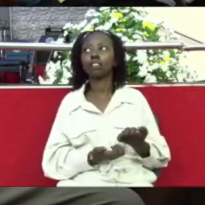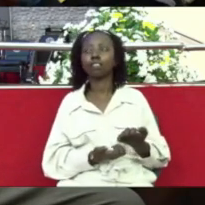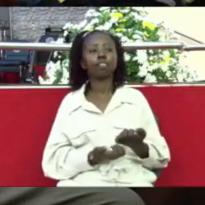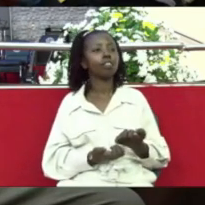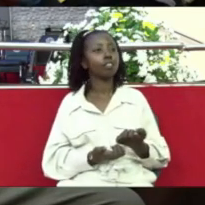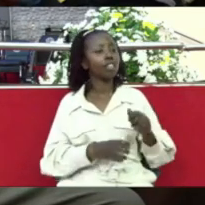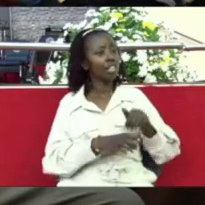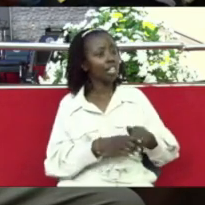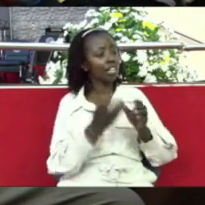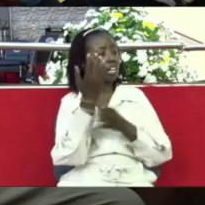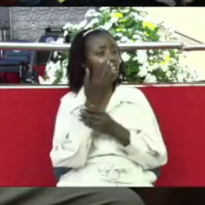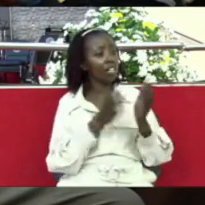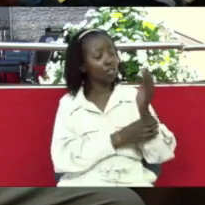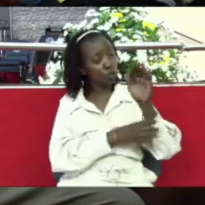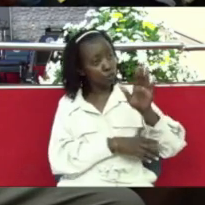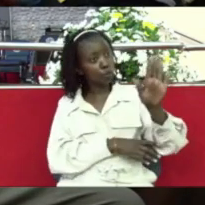in your hands.